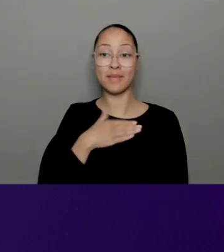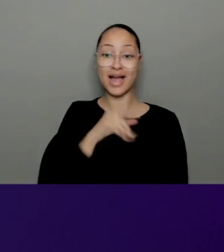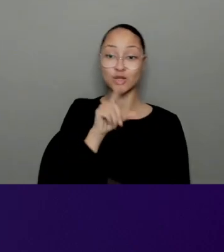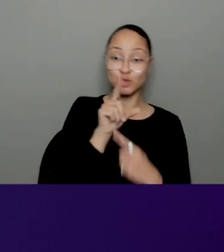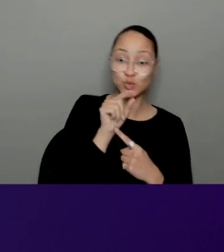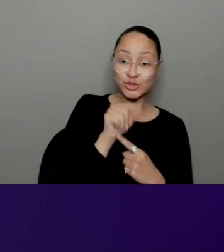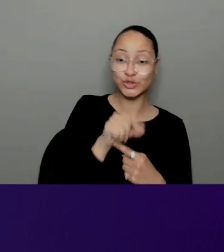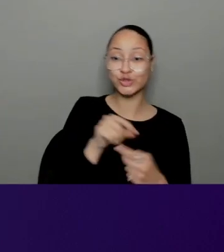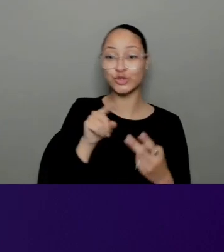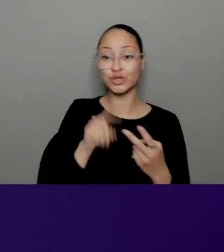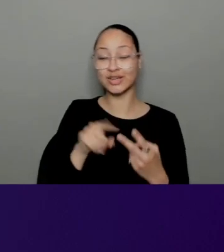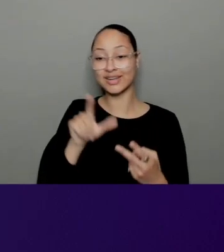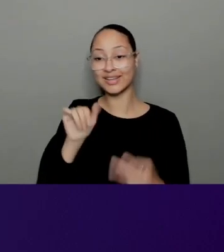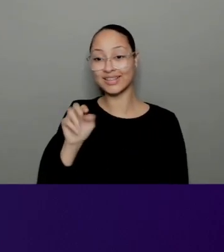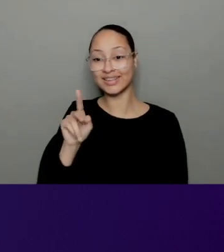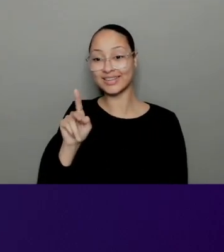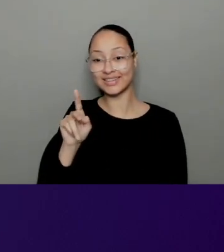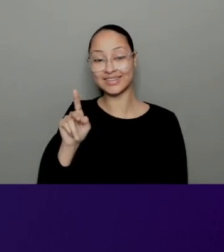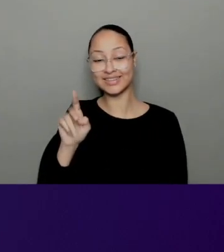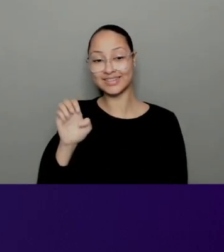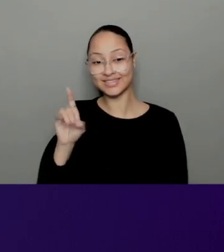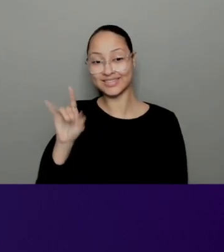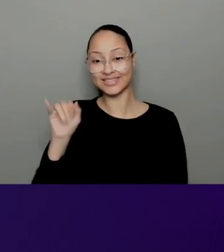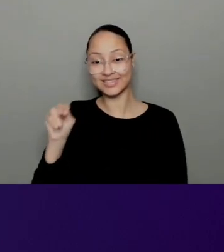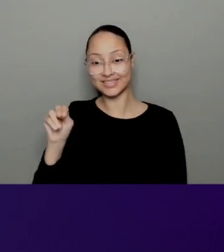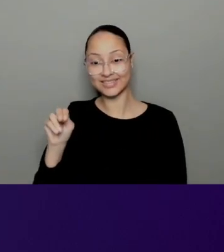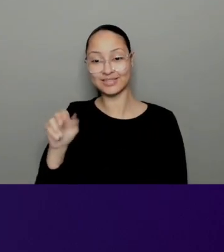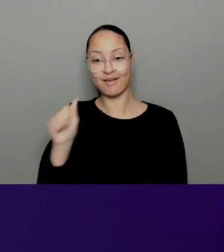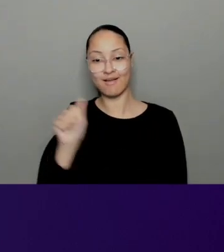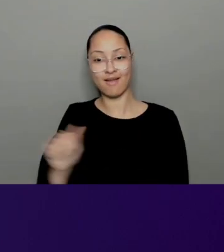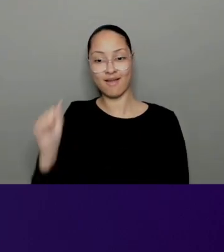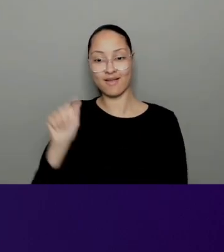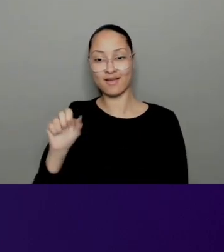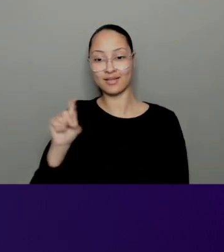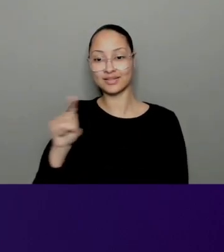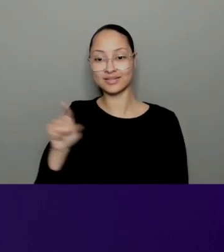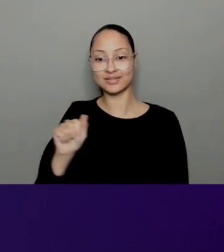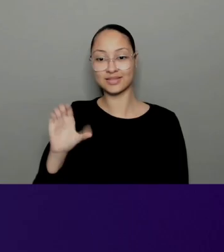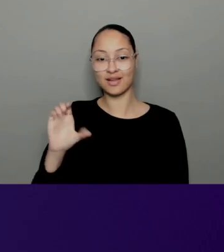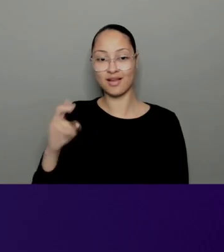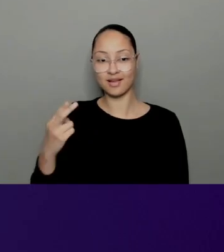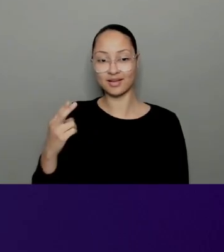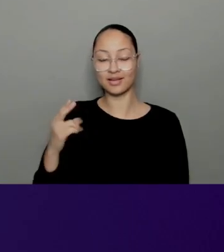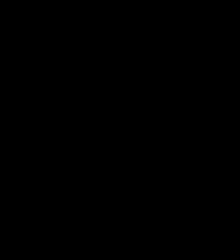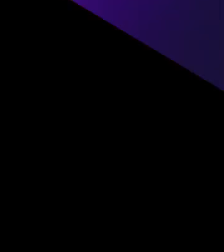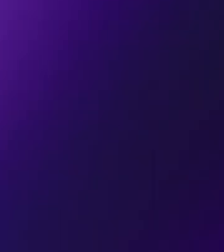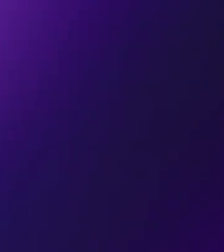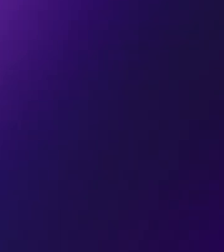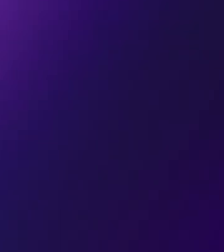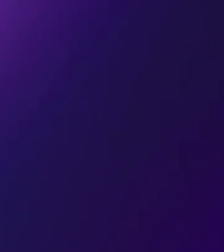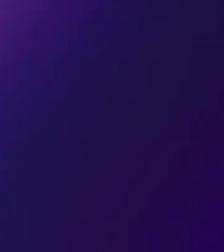social handle is ZachJonesNoel. You could reach out and I would be happy to help you out.